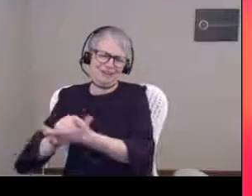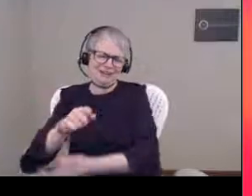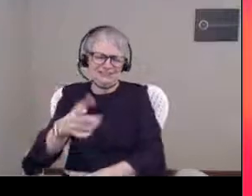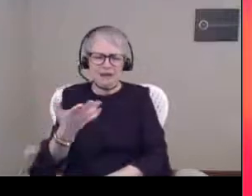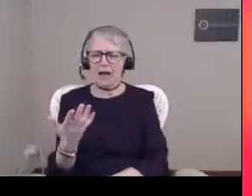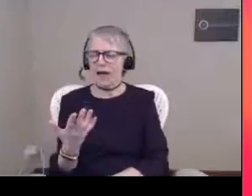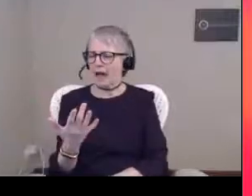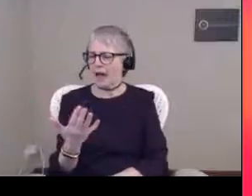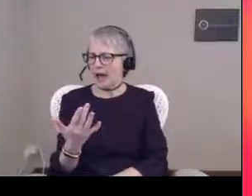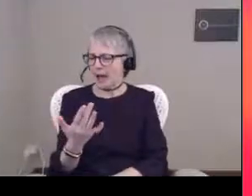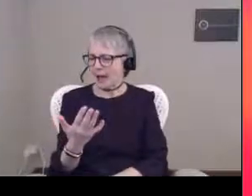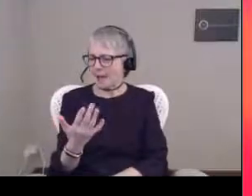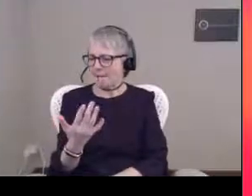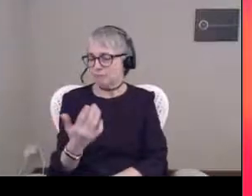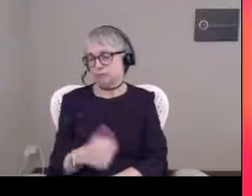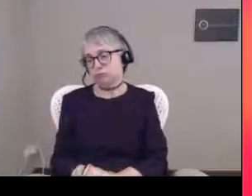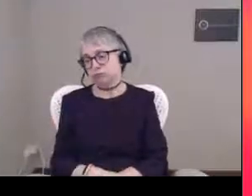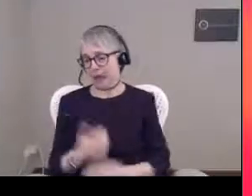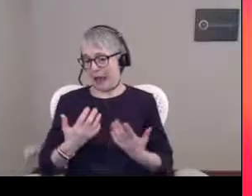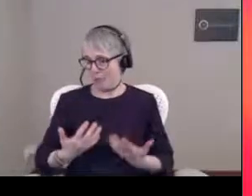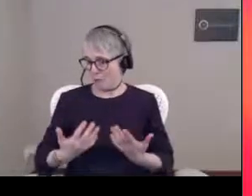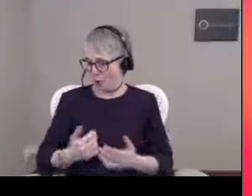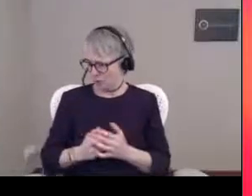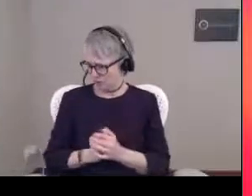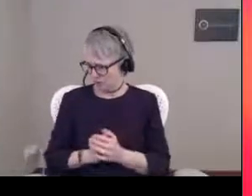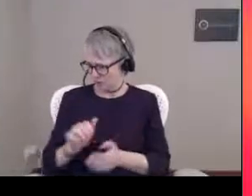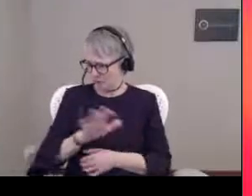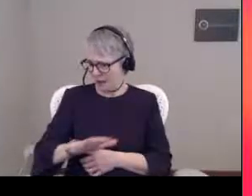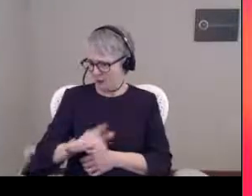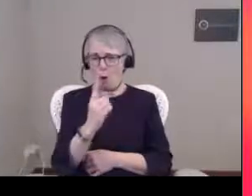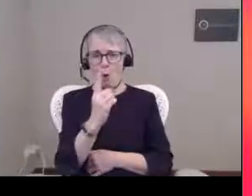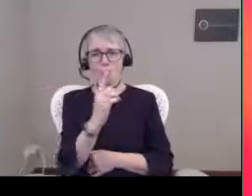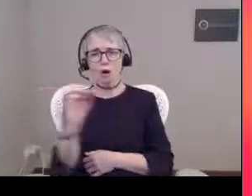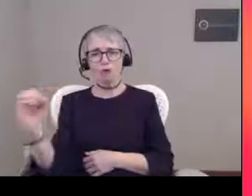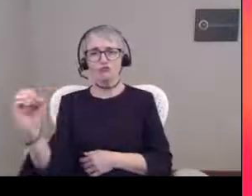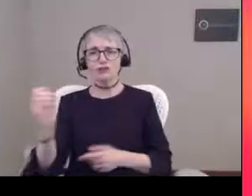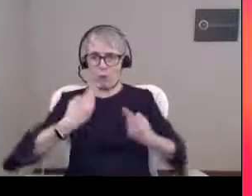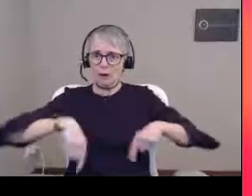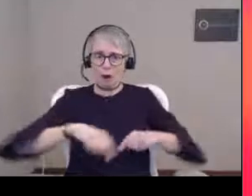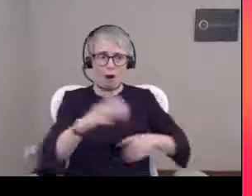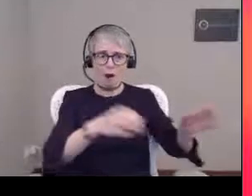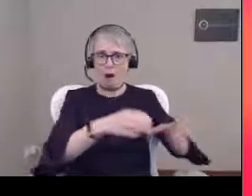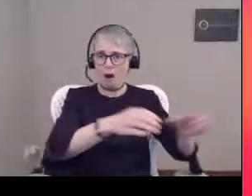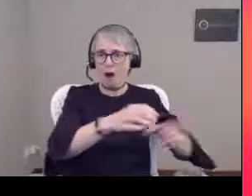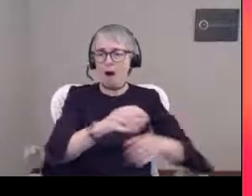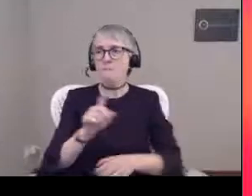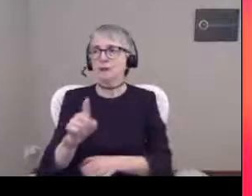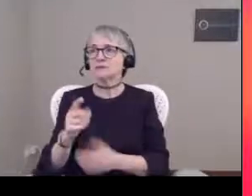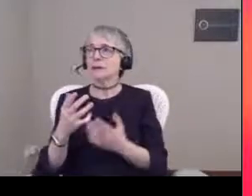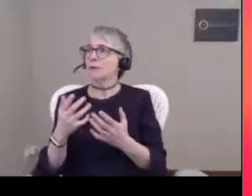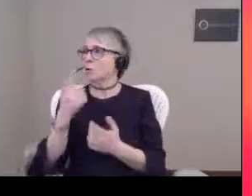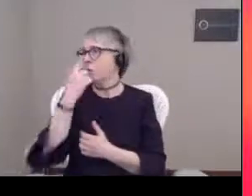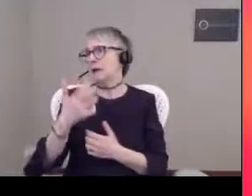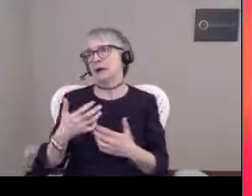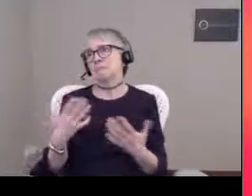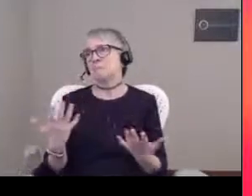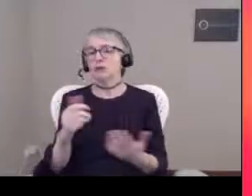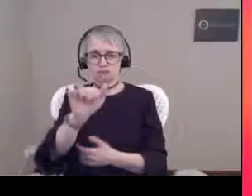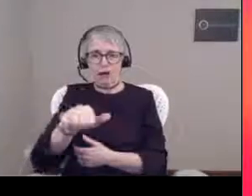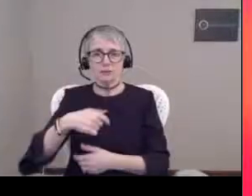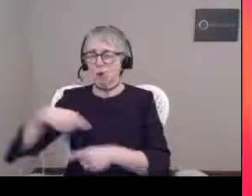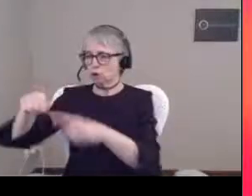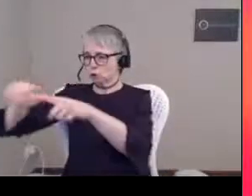few, sort of 100 at the moment that we're going through the process in, but it can range from anything between, you've got the studios world